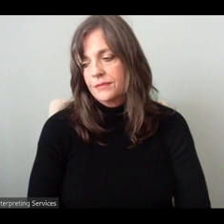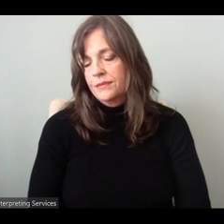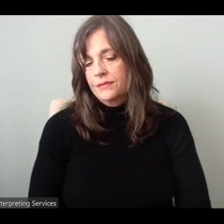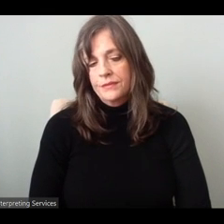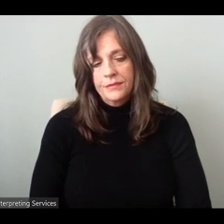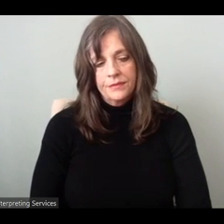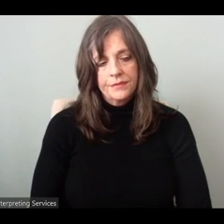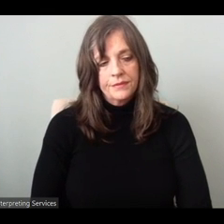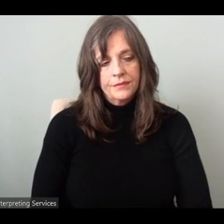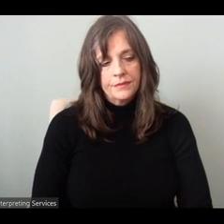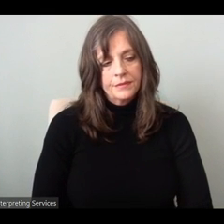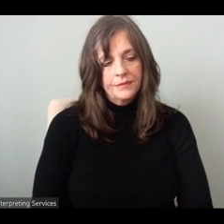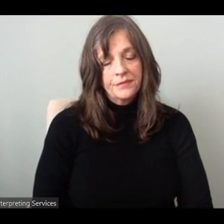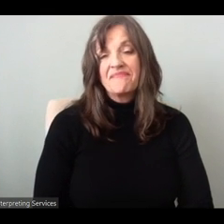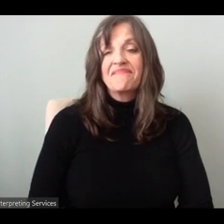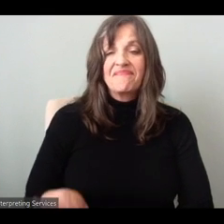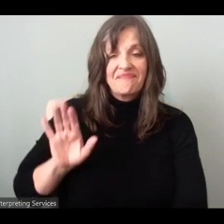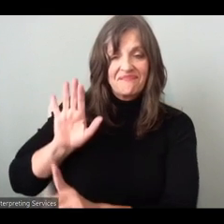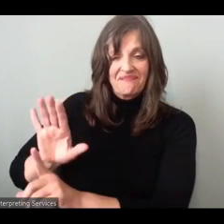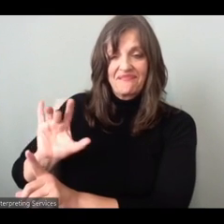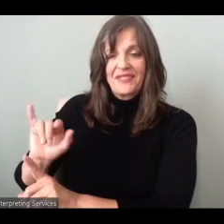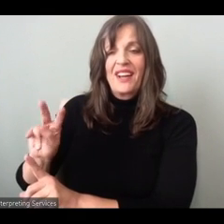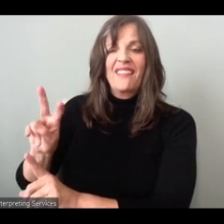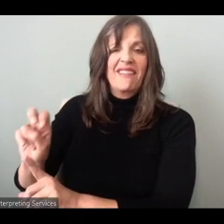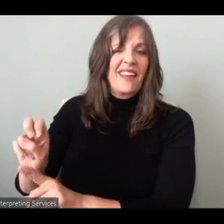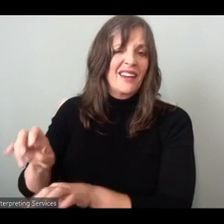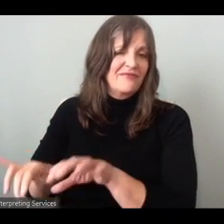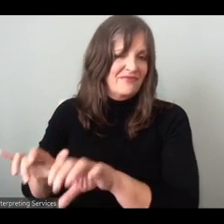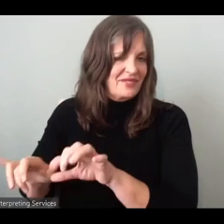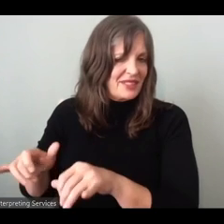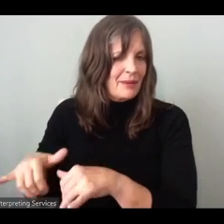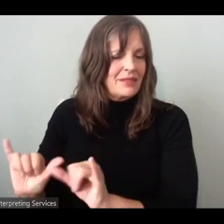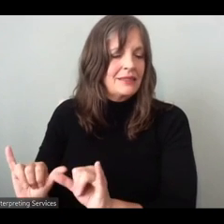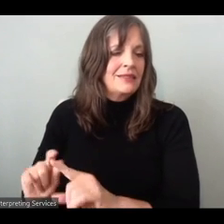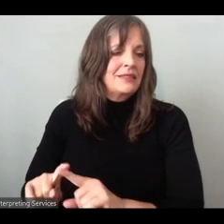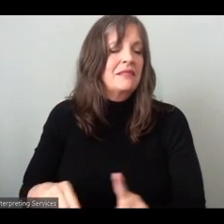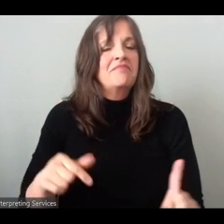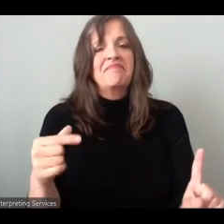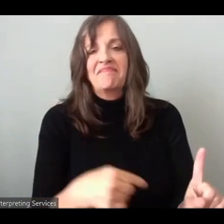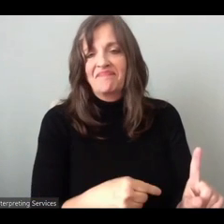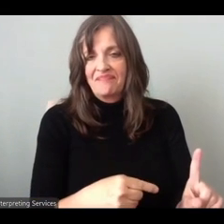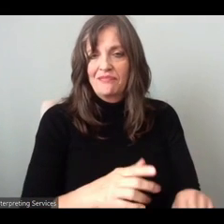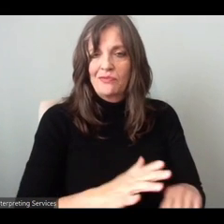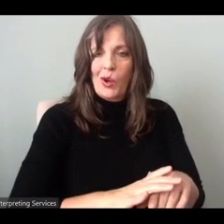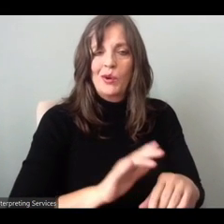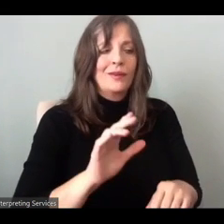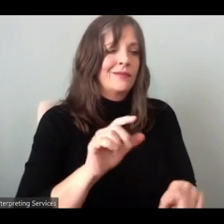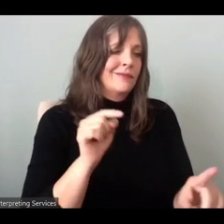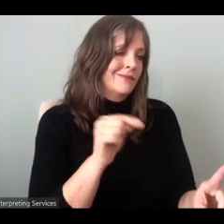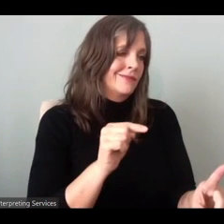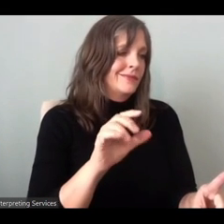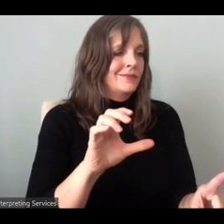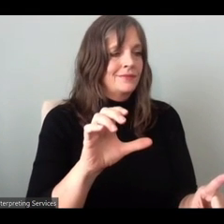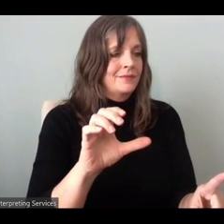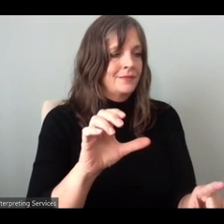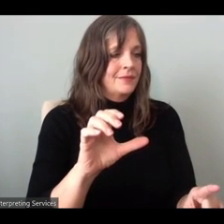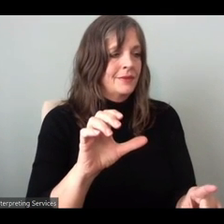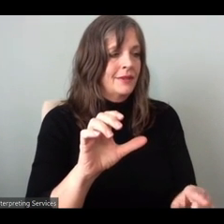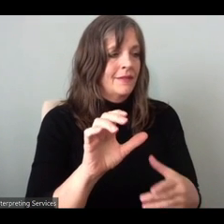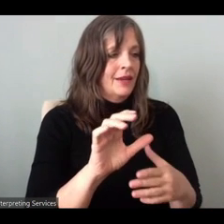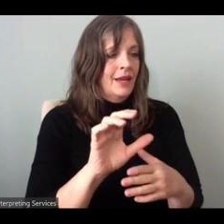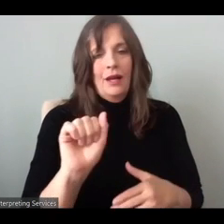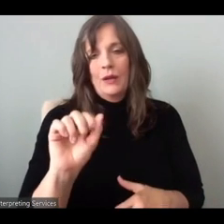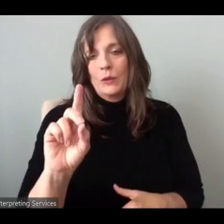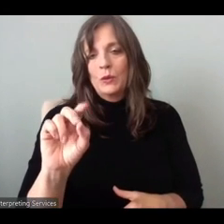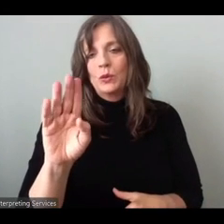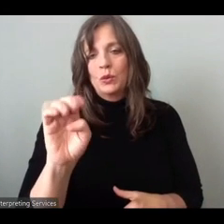and you know, as I mentioned, for us, since the work that we were founded to do was support the touring of artists,